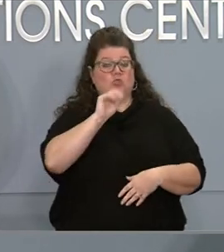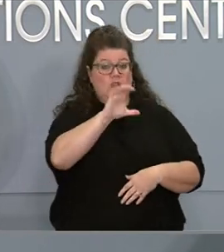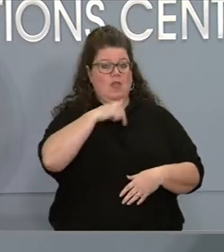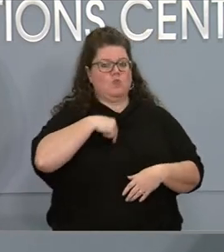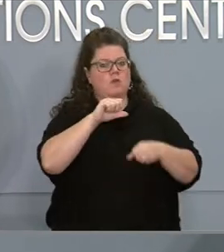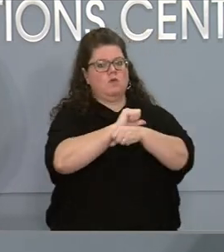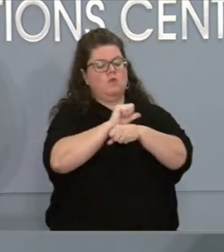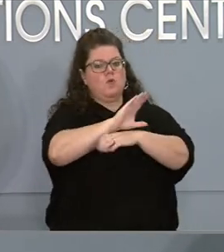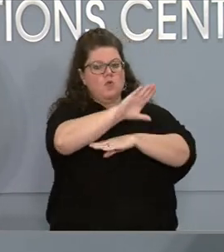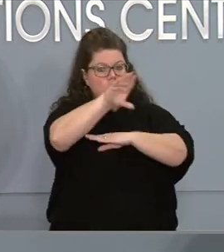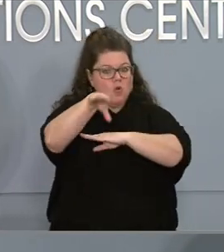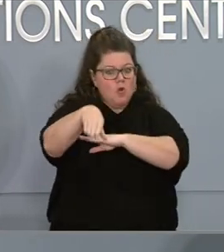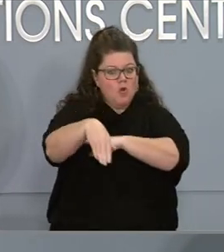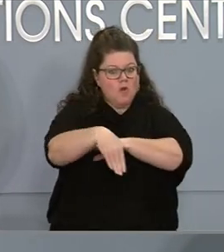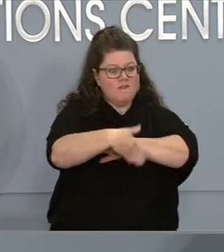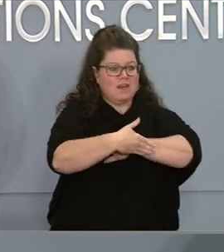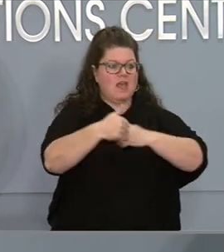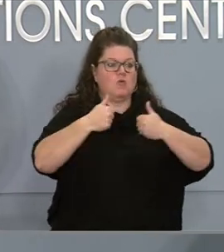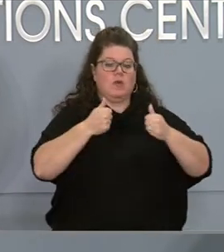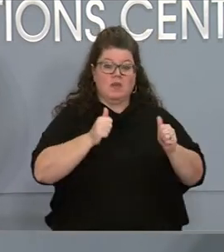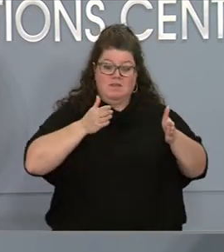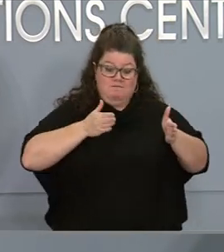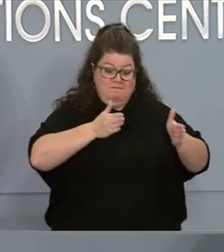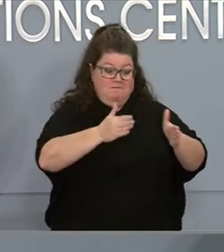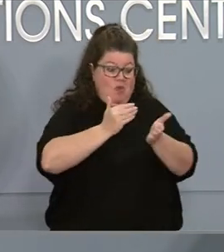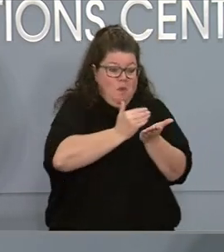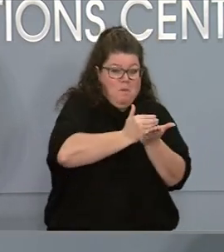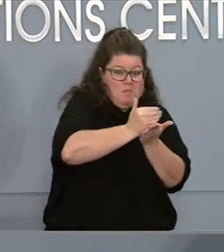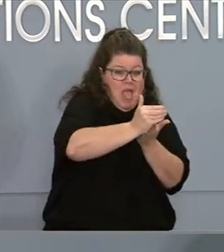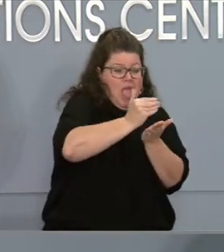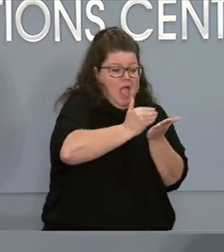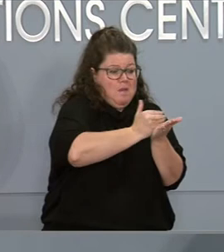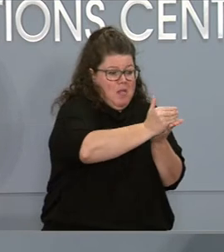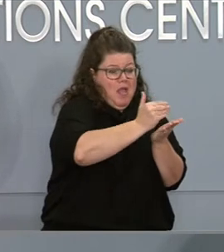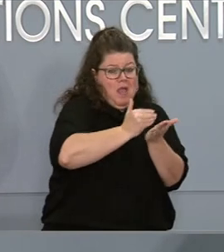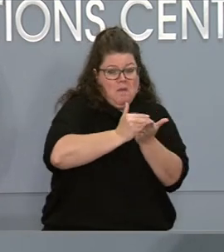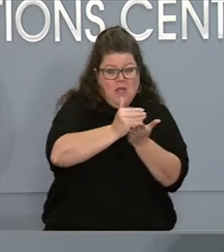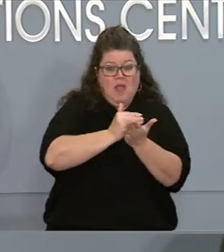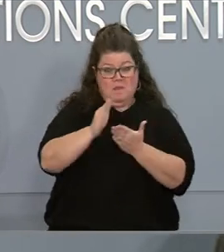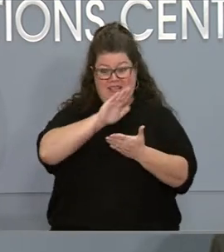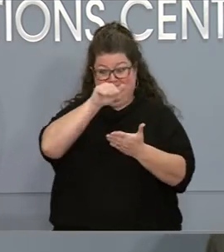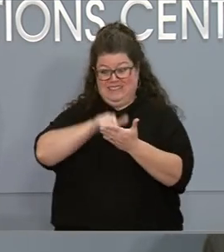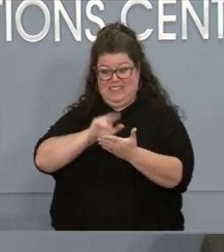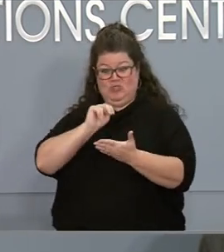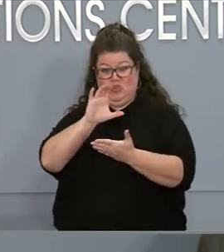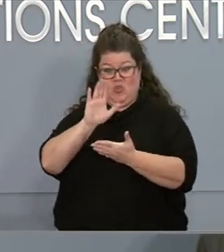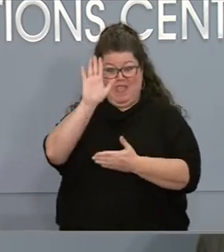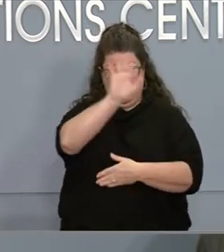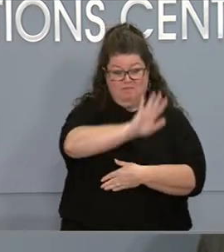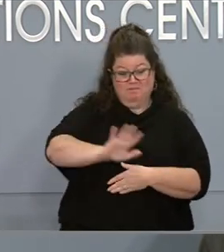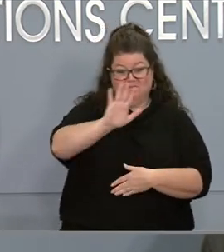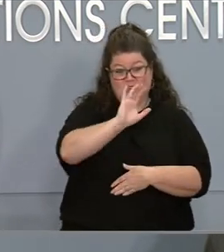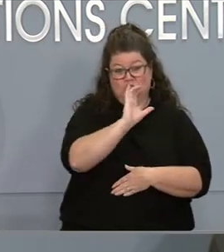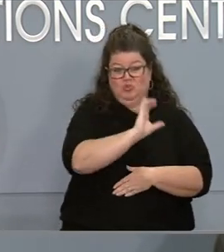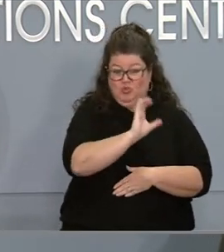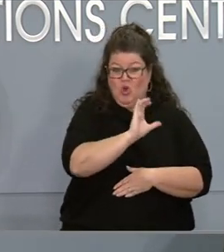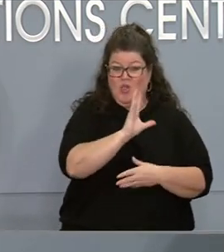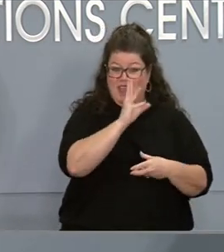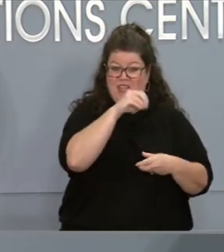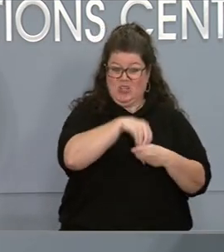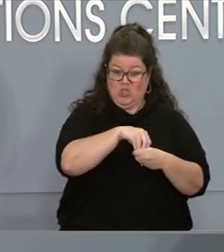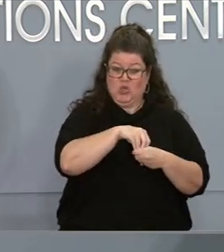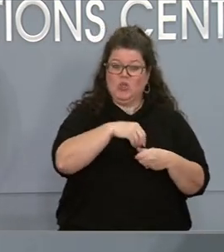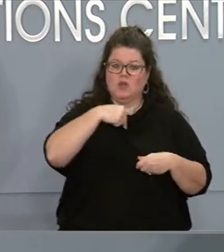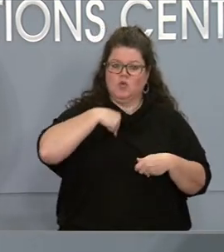overnight and are continuing to plow snow-covered roads, and crews in our central North Carolina areas, including Charlotte, have been salting